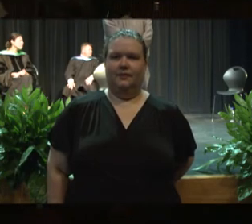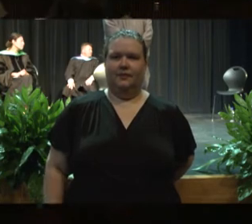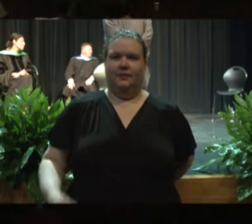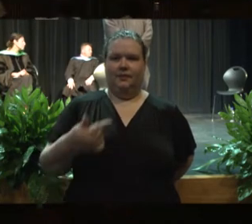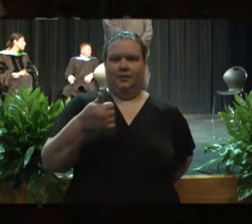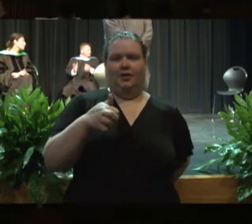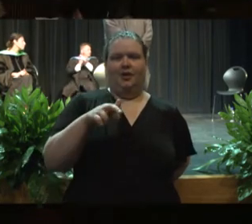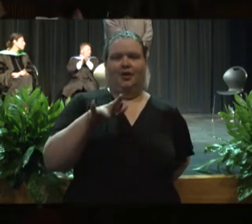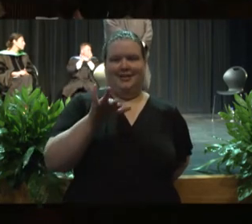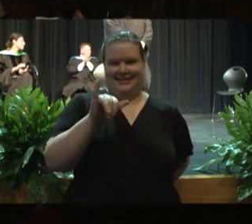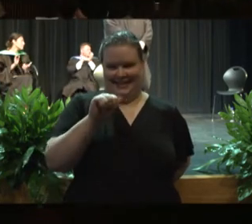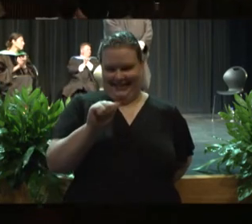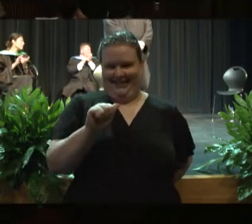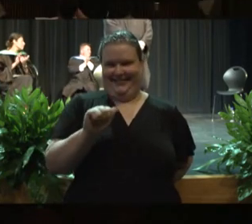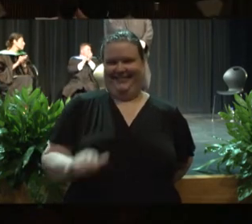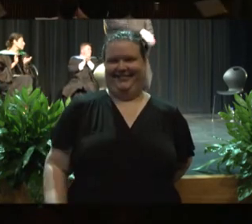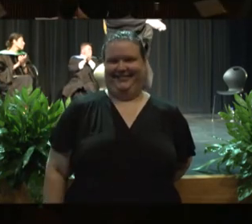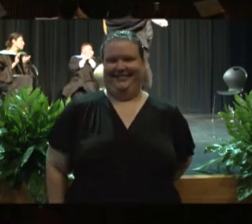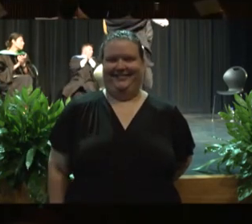Jaime Manuel Garcia.